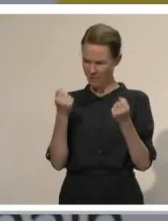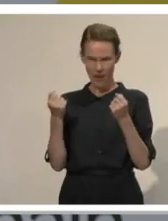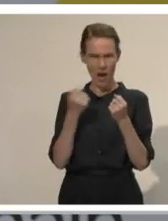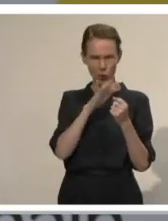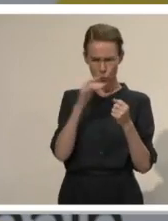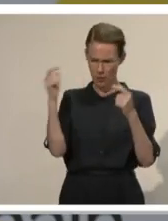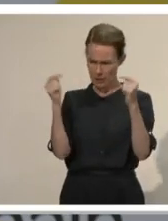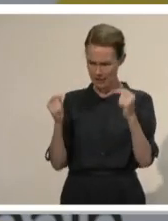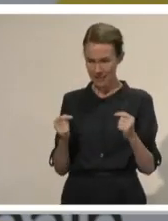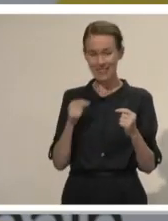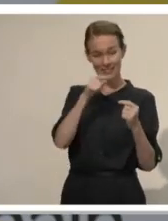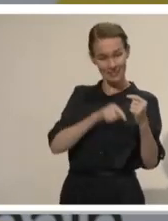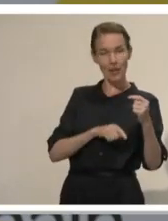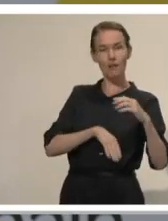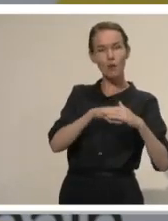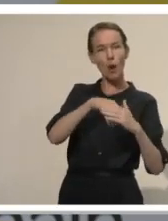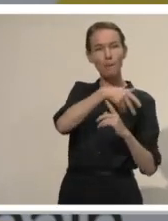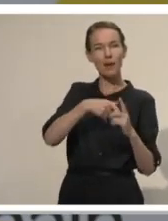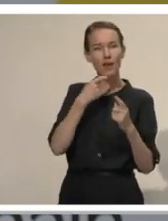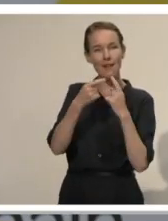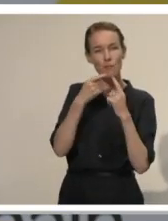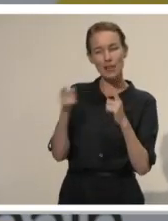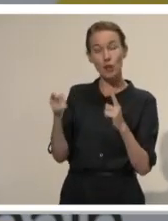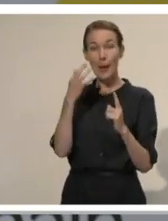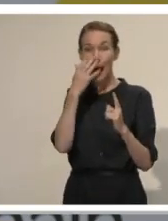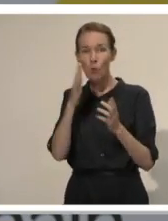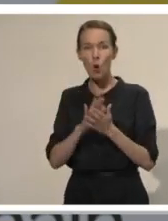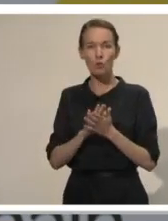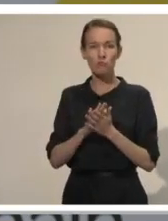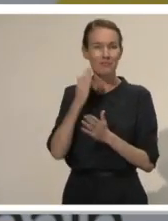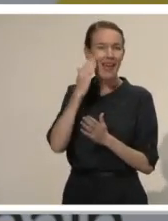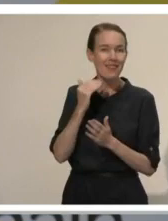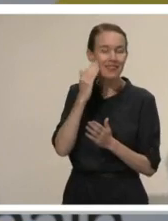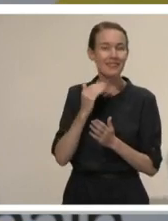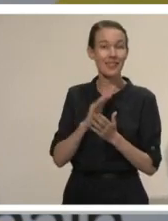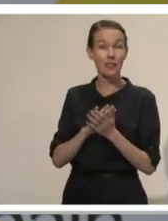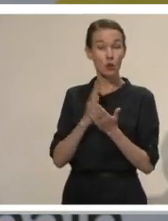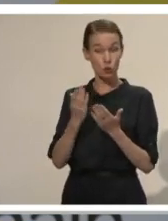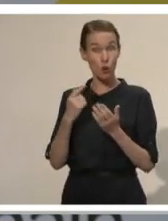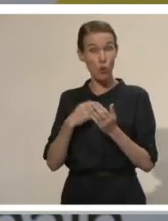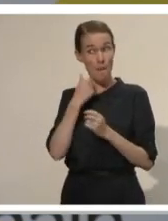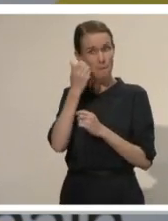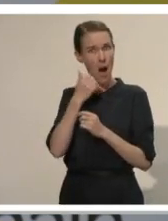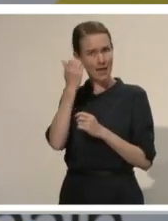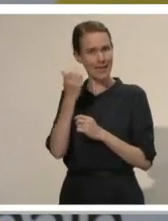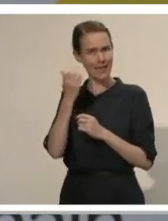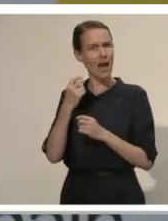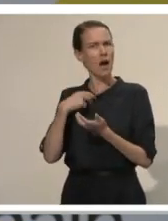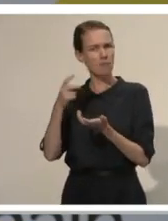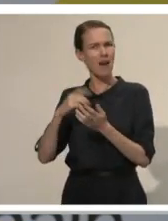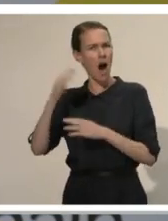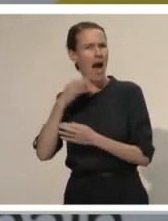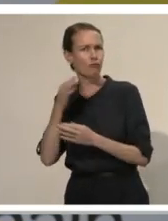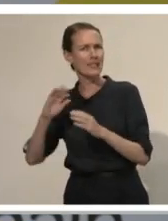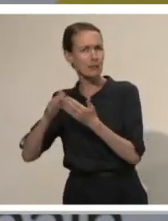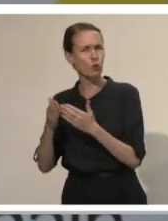age, ethnicity and so on, and the ethnicity is prioritised, so it has Māori prioritised. So we can do that. I'll talk to the